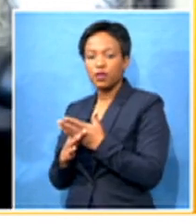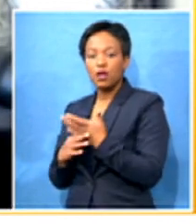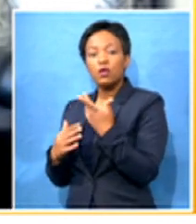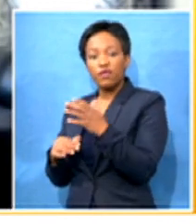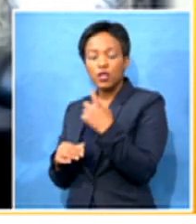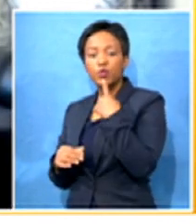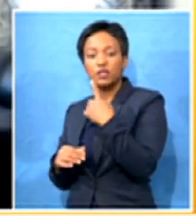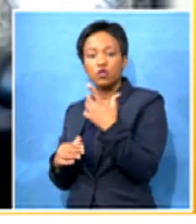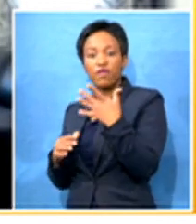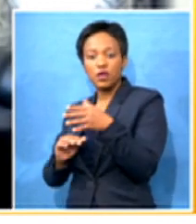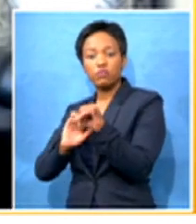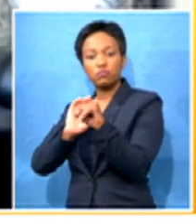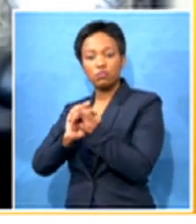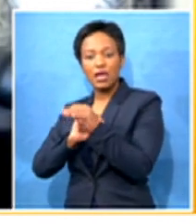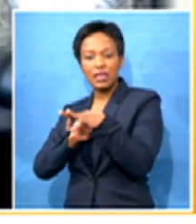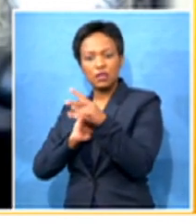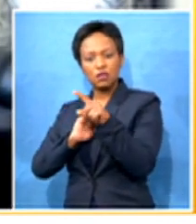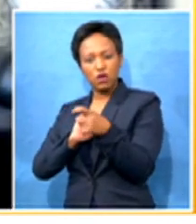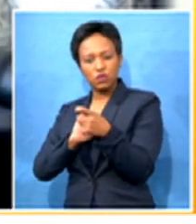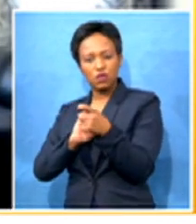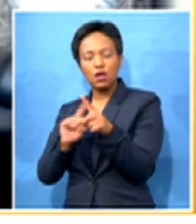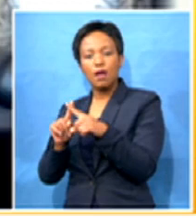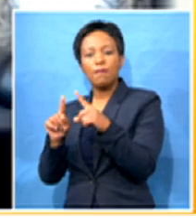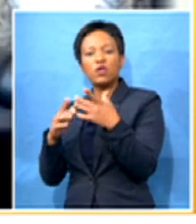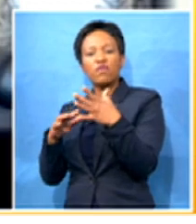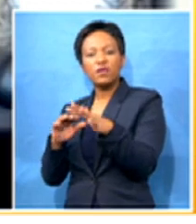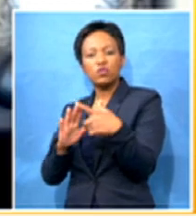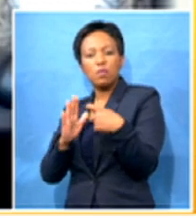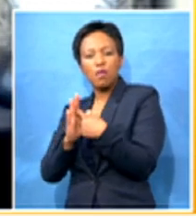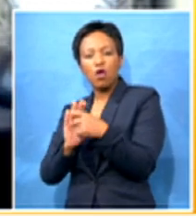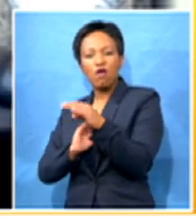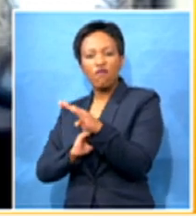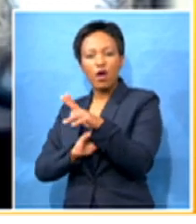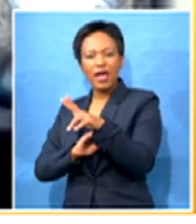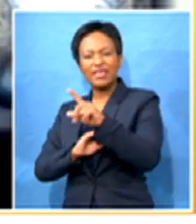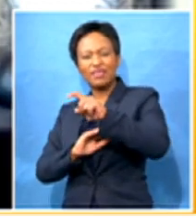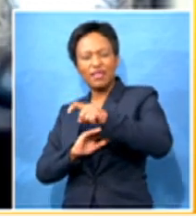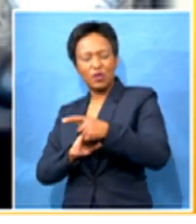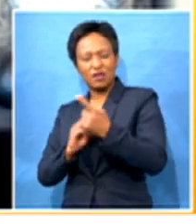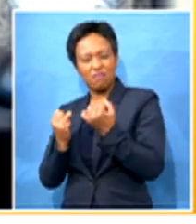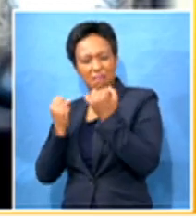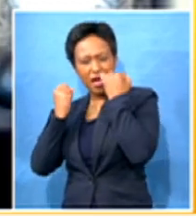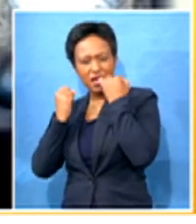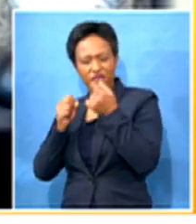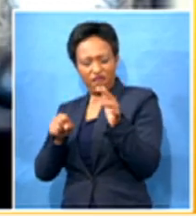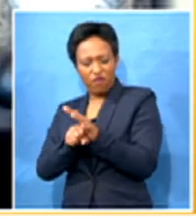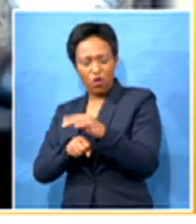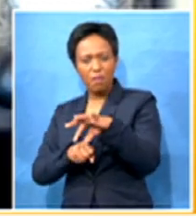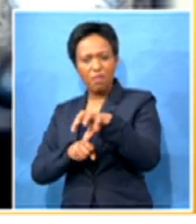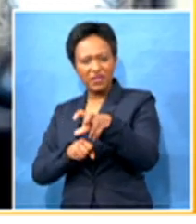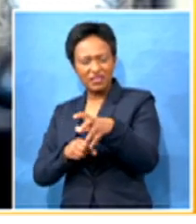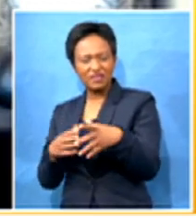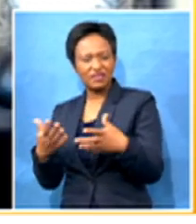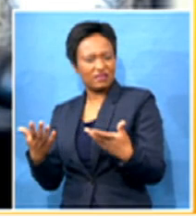identified 13,000 people, but you've bought 48,000 blankets for the entire province, as you said,